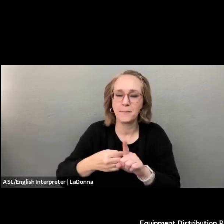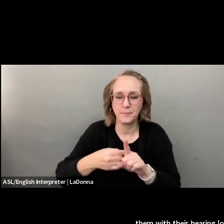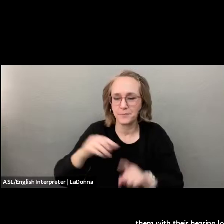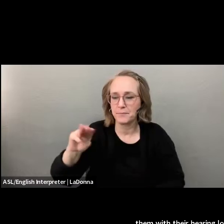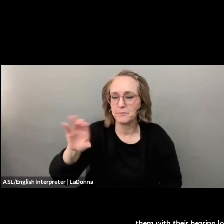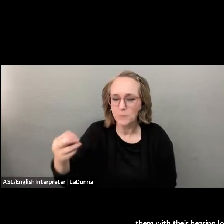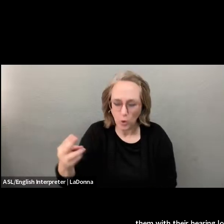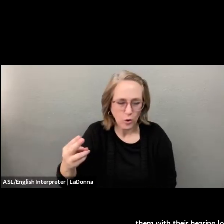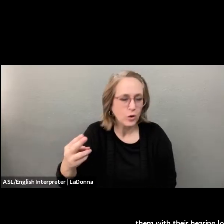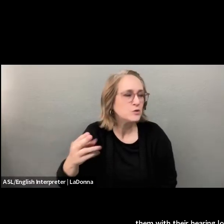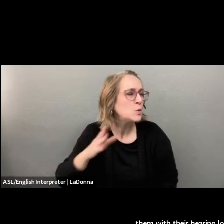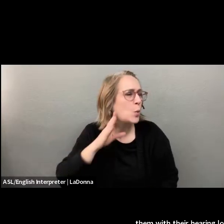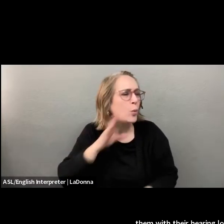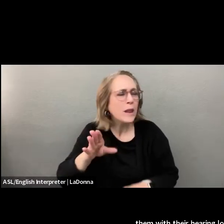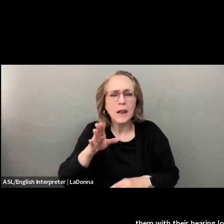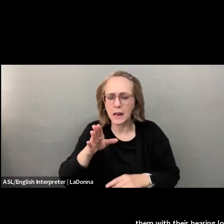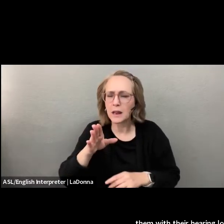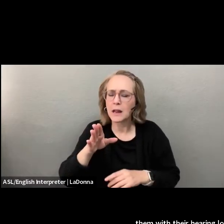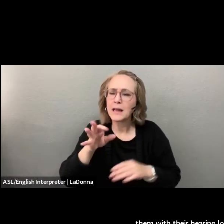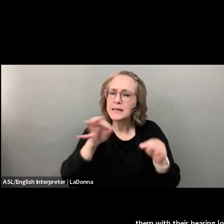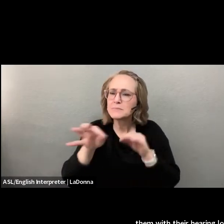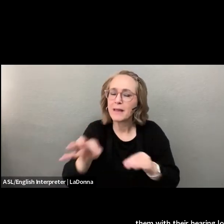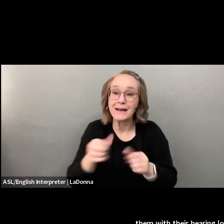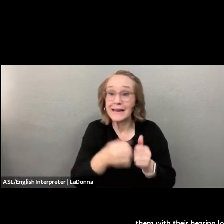upcoming changes that may affect all of us.